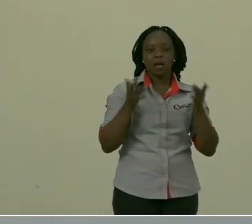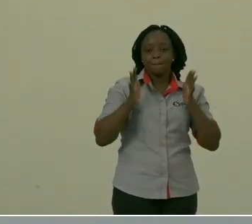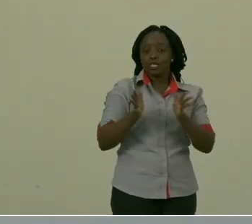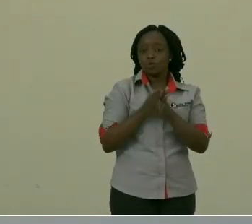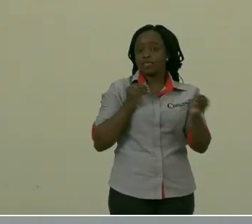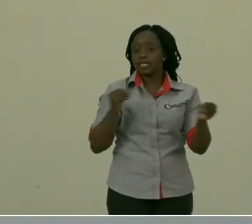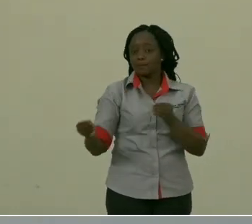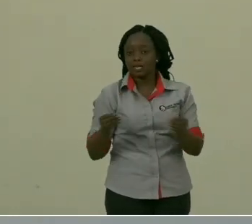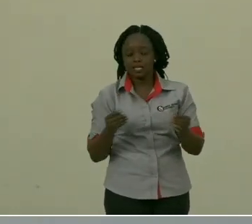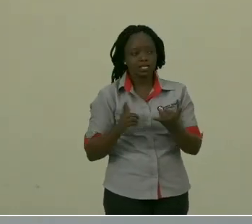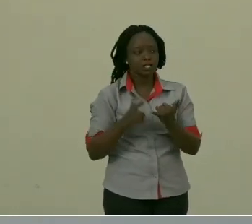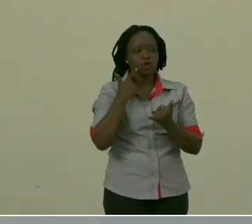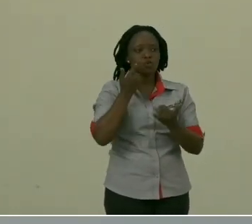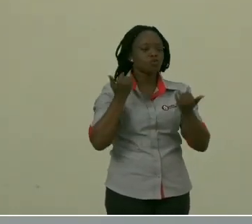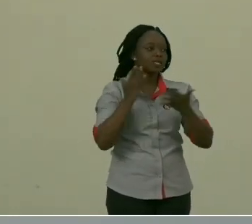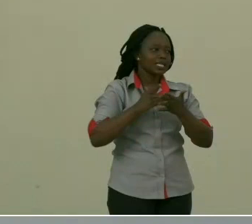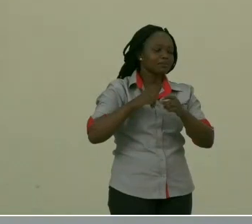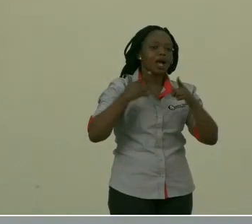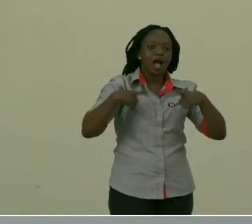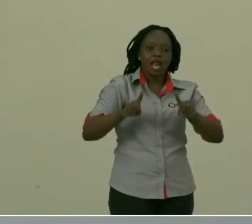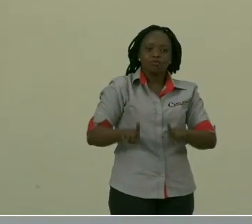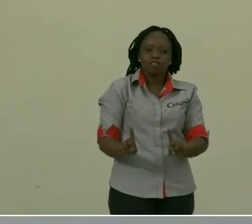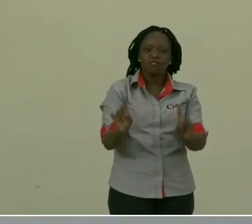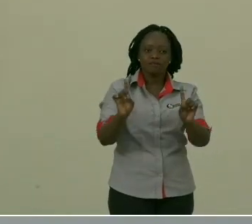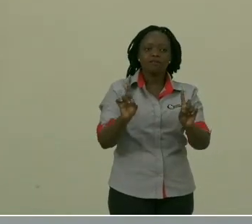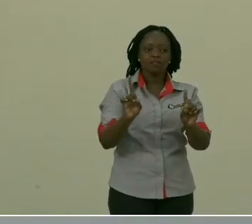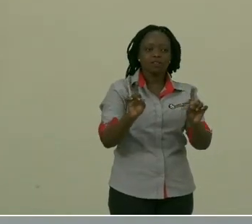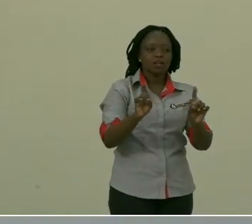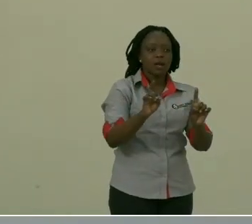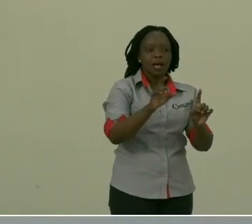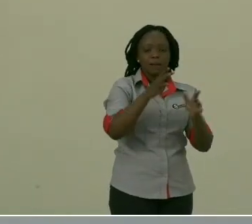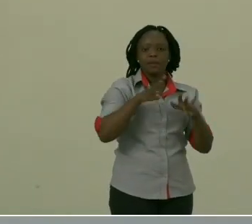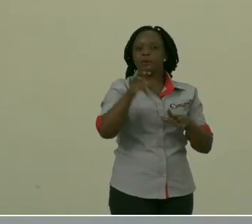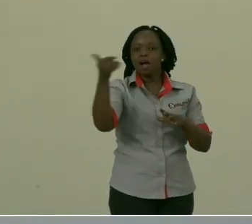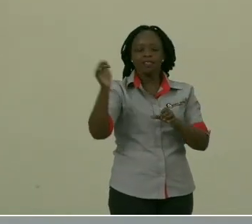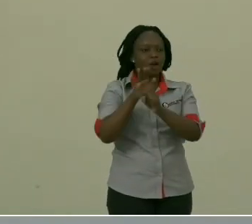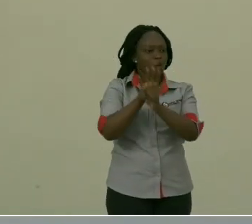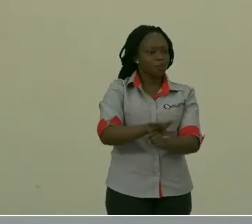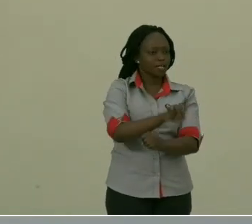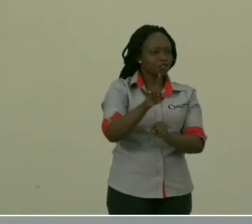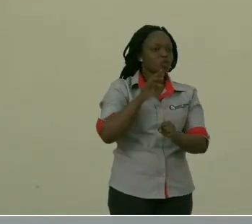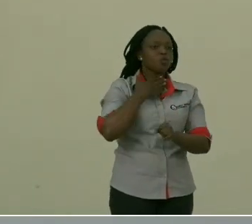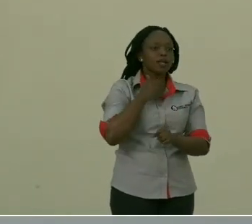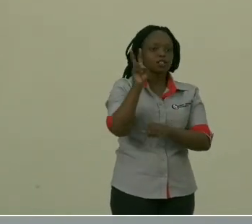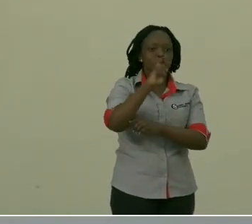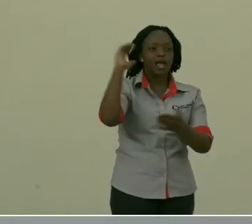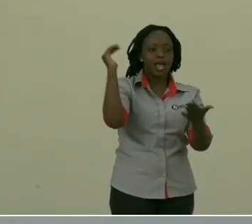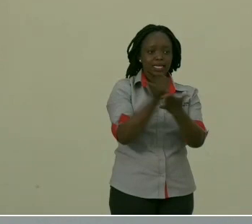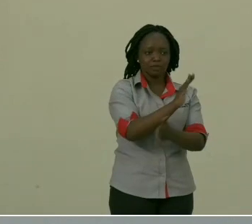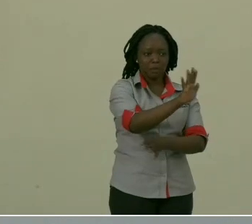disability who at times allow themselves to be used by others to seek exemptions.